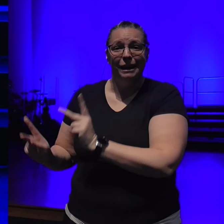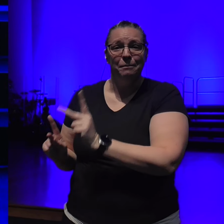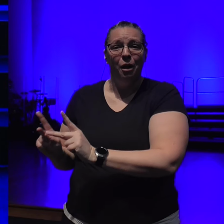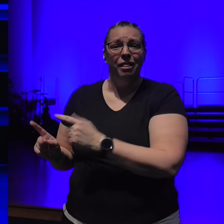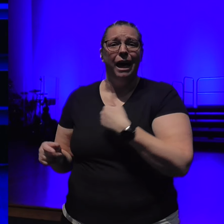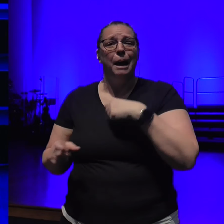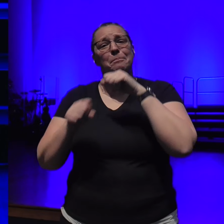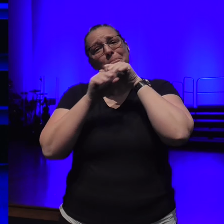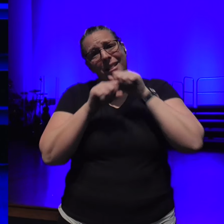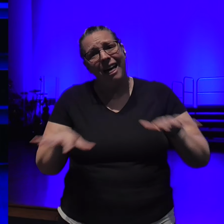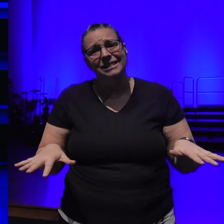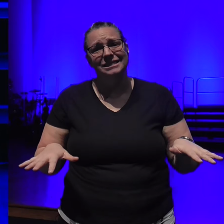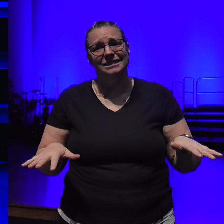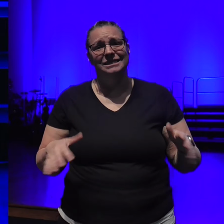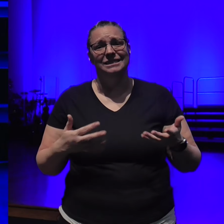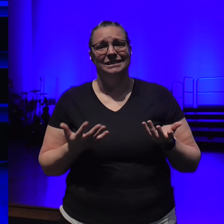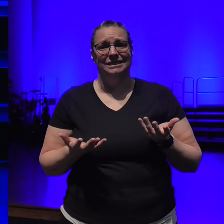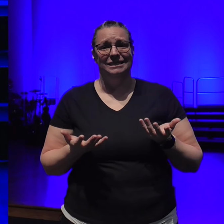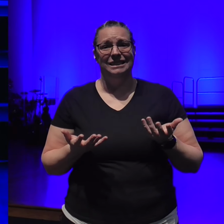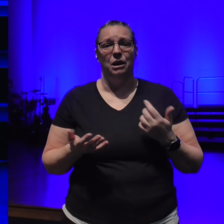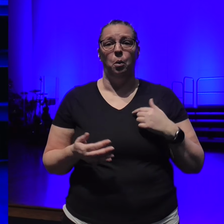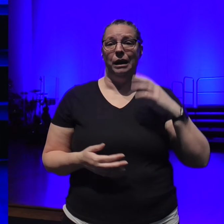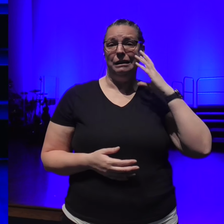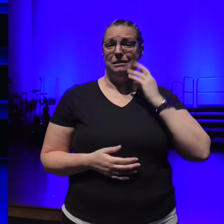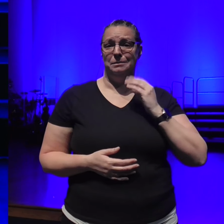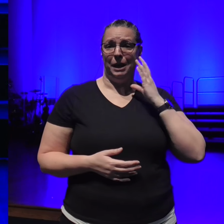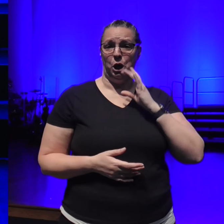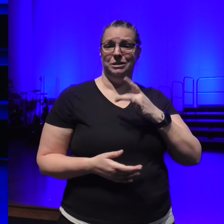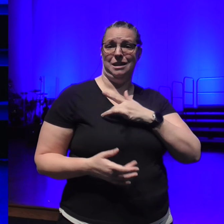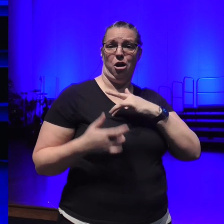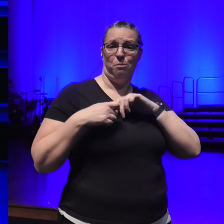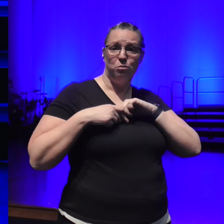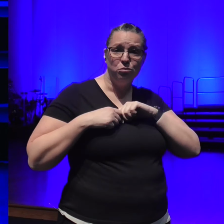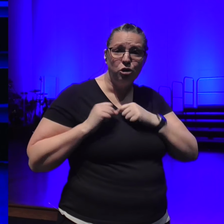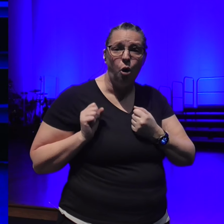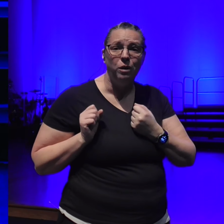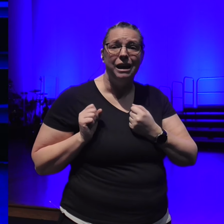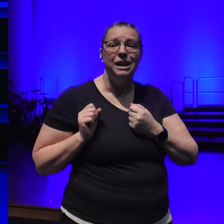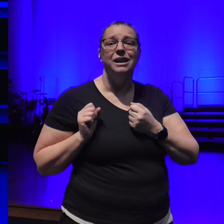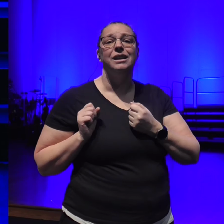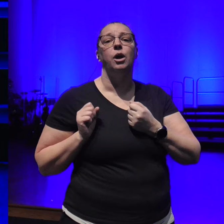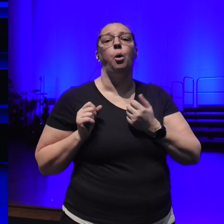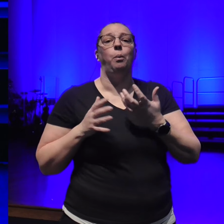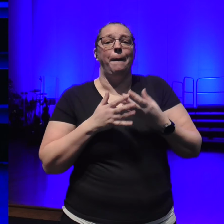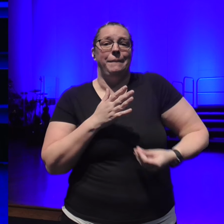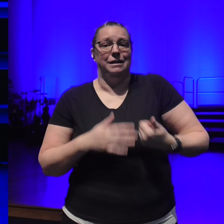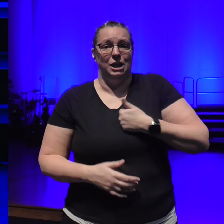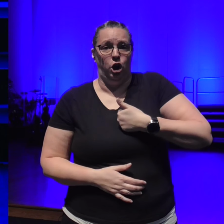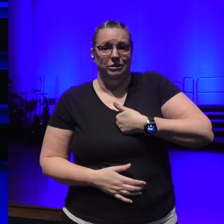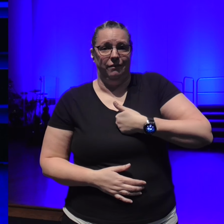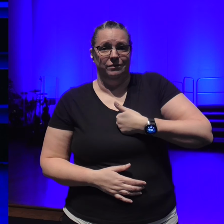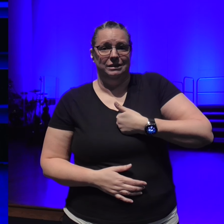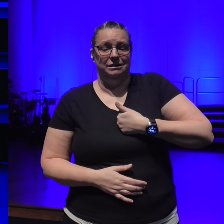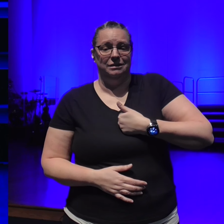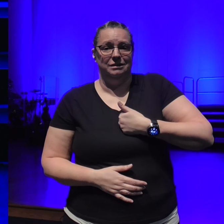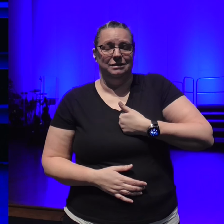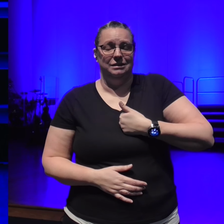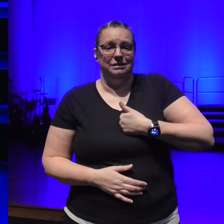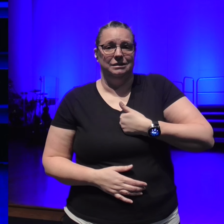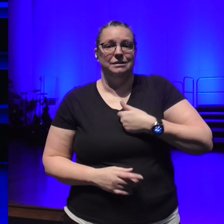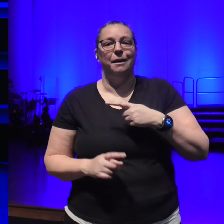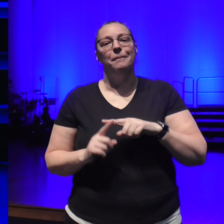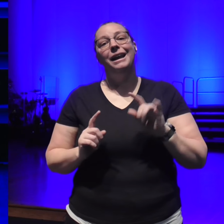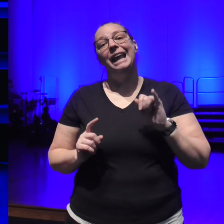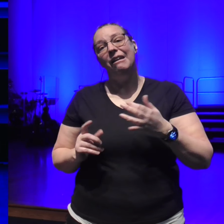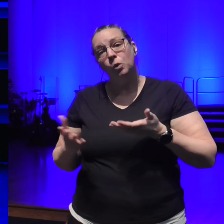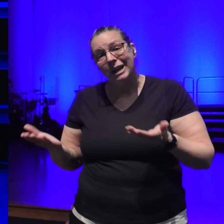Sometimes when we experience that broken heart, we're the first person to abandon ourselves. And yet if we can be present to